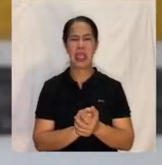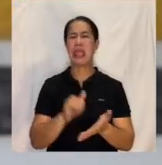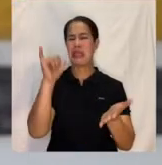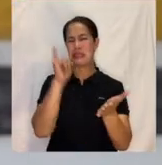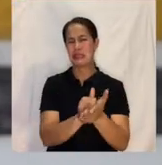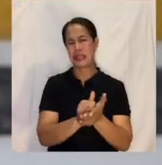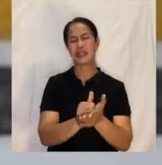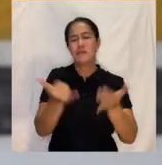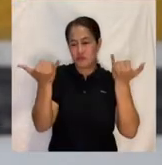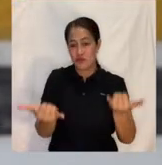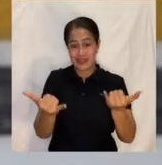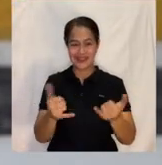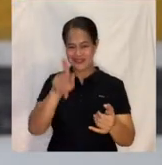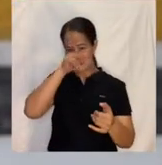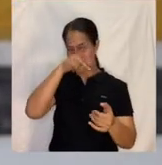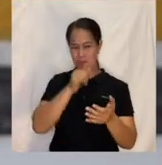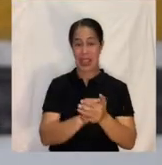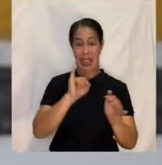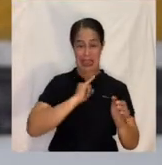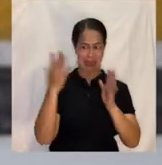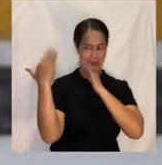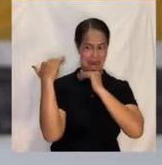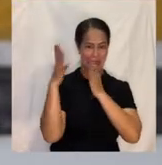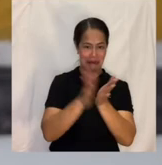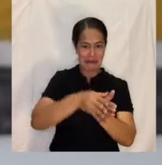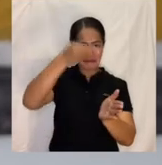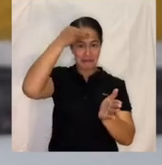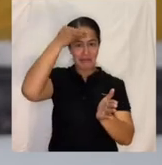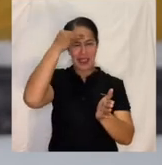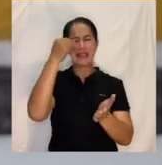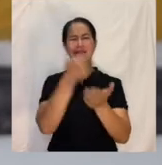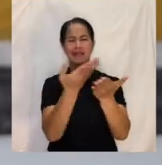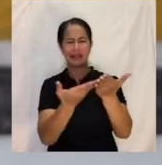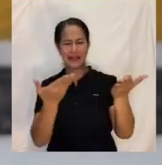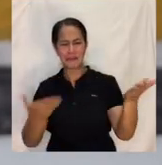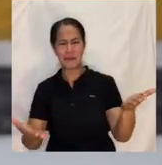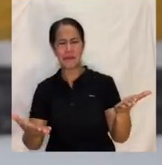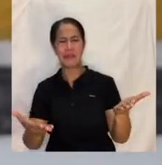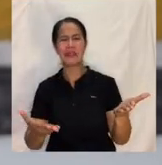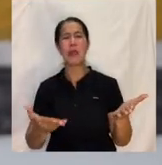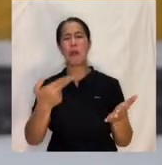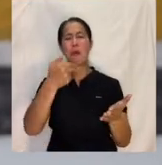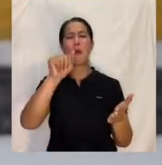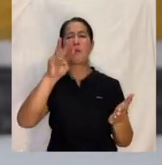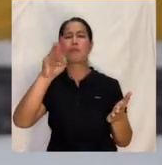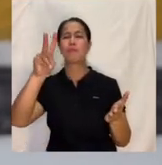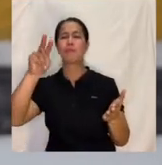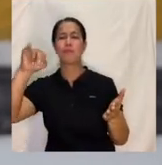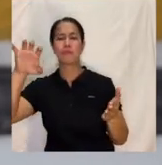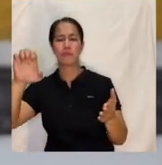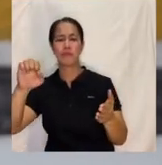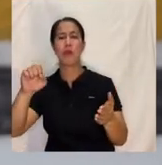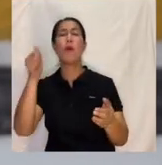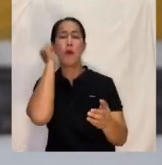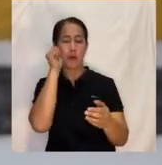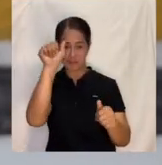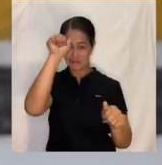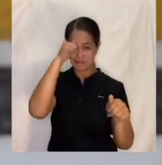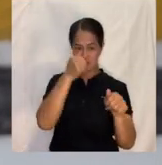That's it for today, kids. I hope you have learned something new about homonyms. Always